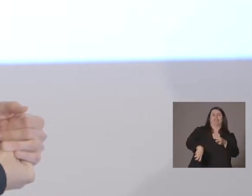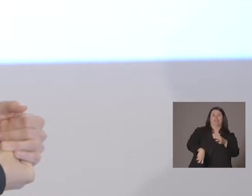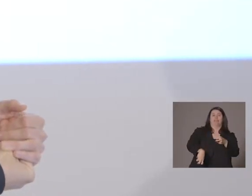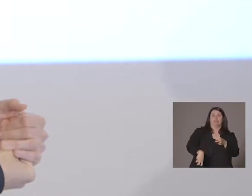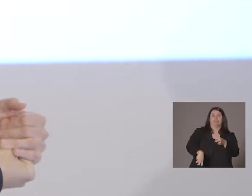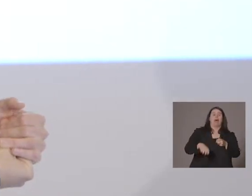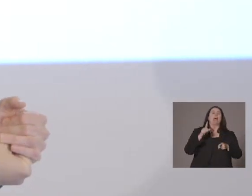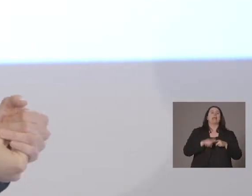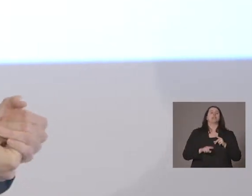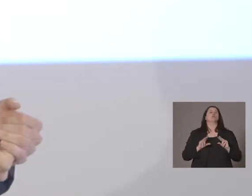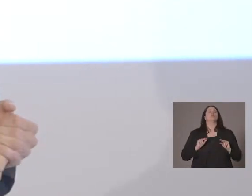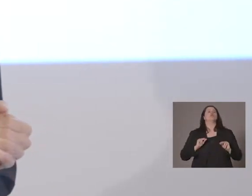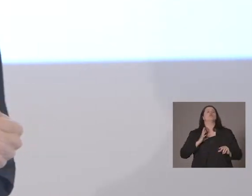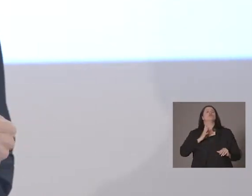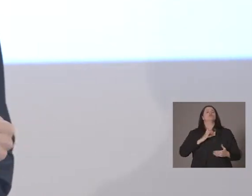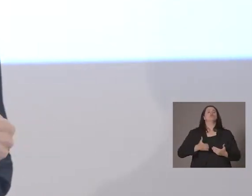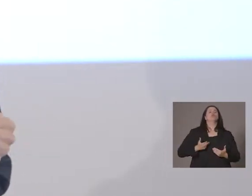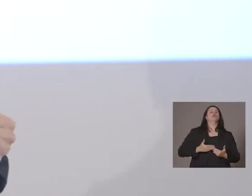hard work.